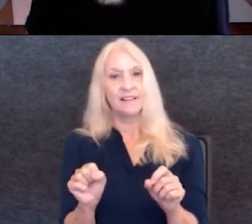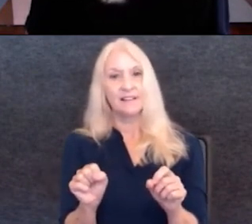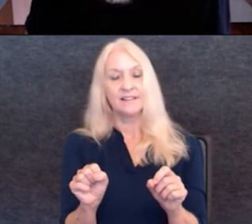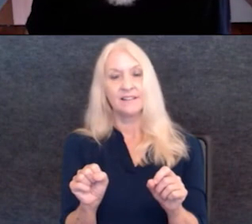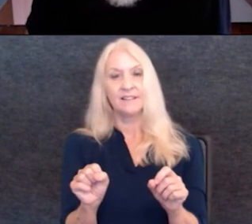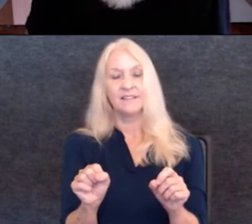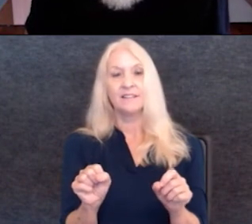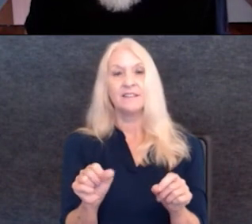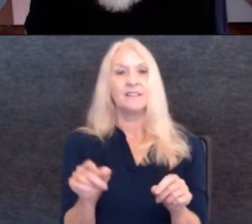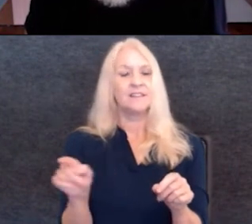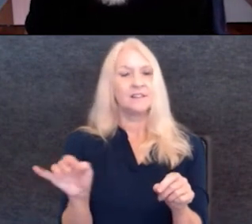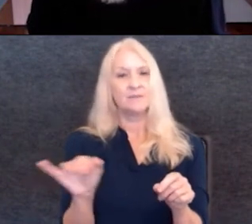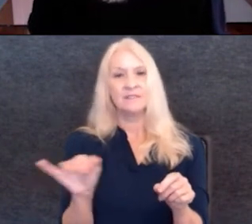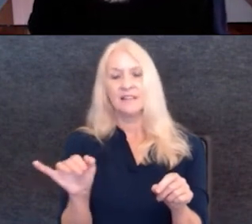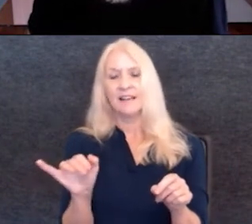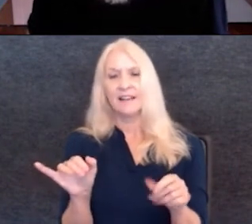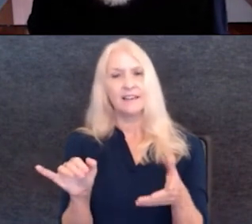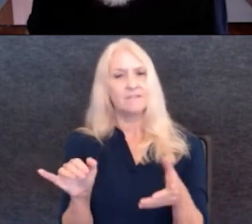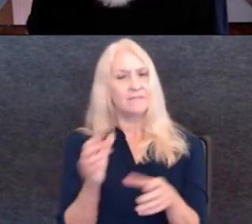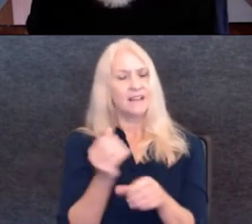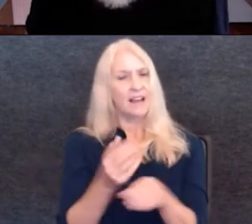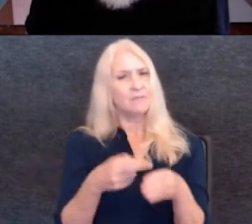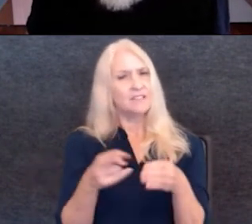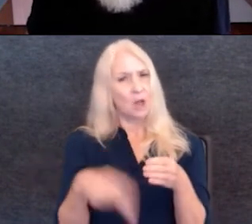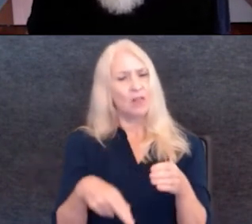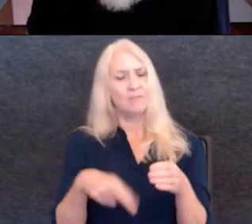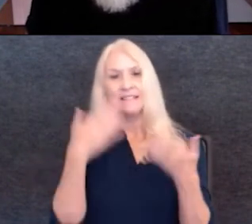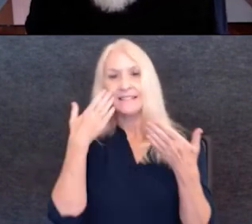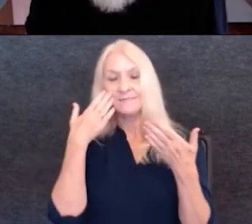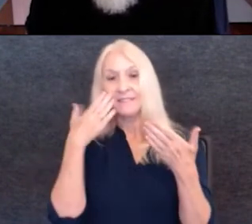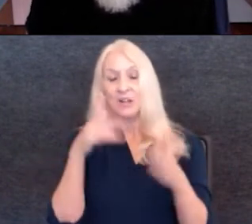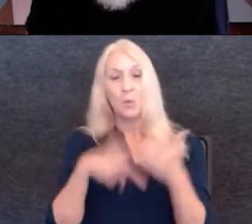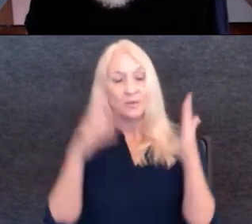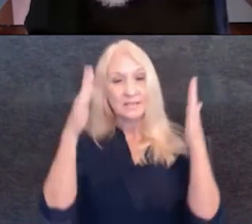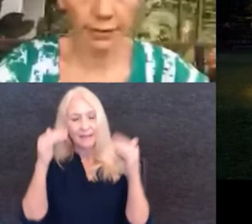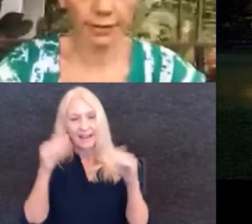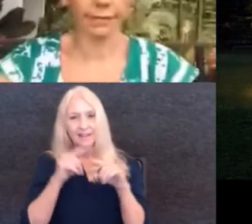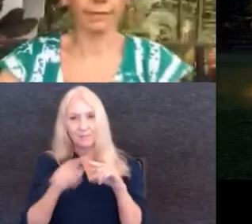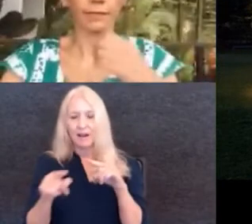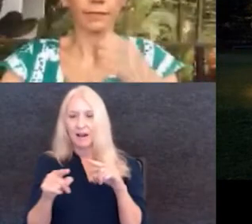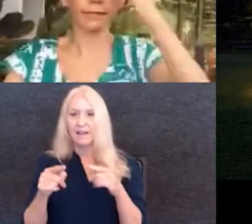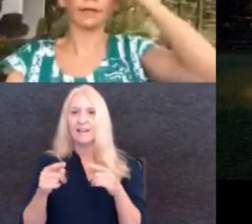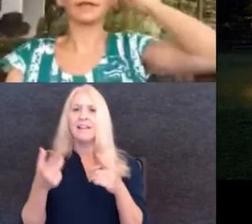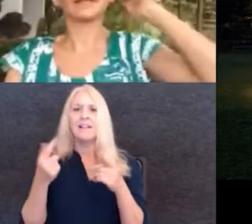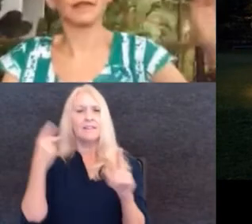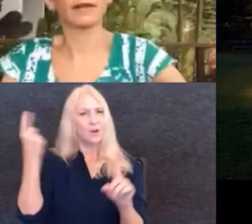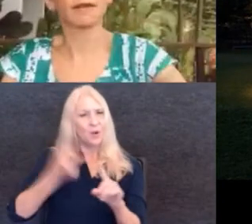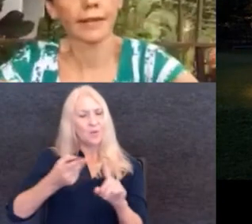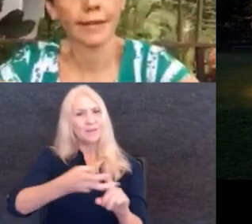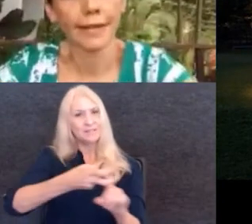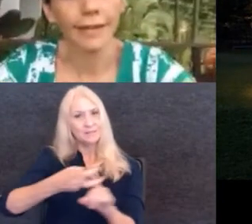result that we were always expecting. No, it didn't only bring the immediate community to the museum. It bring all the community of